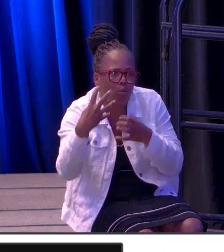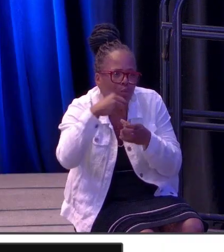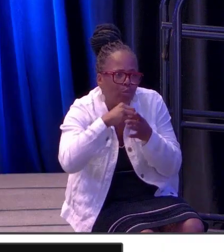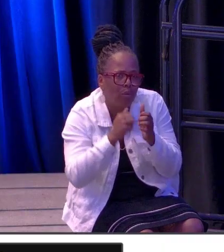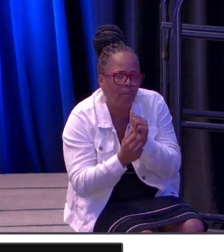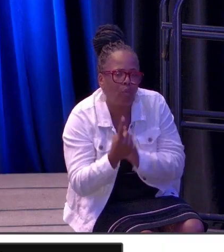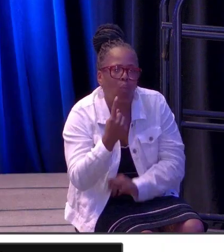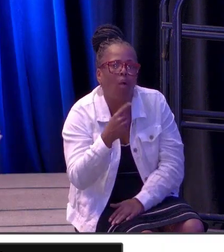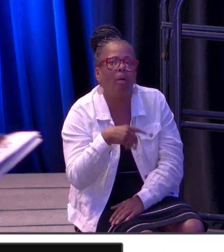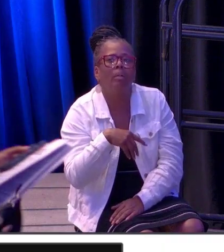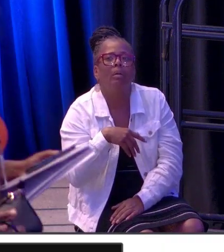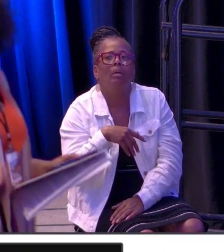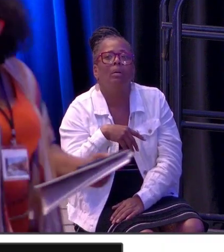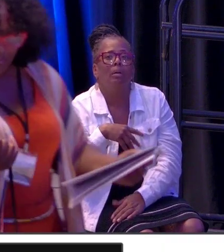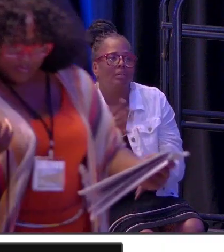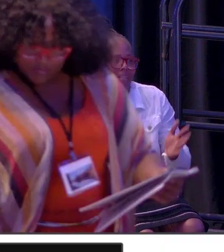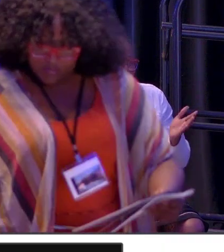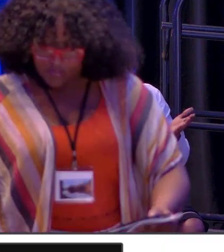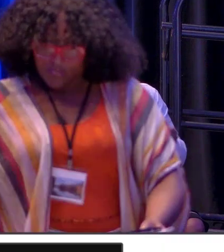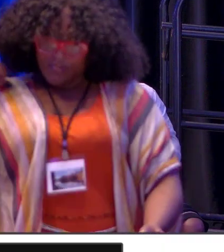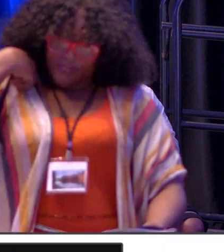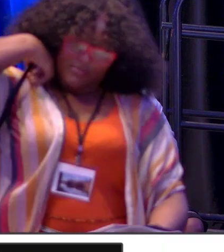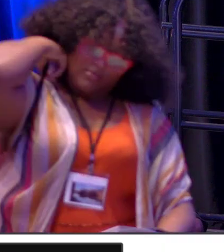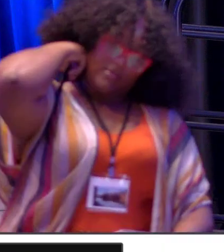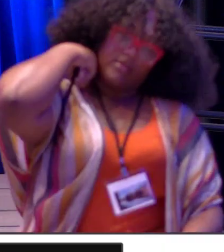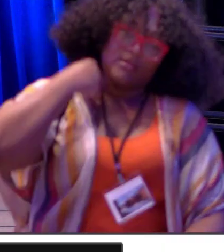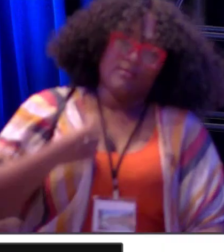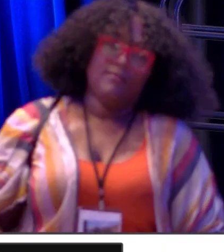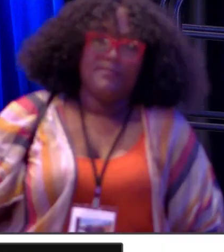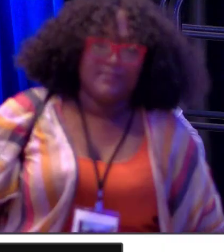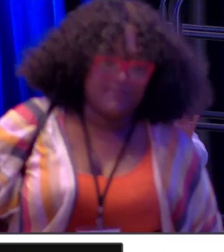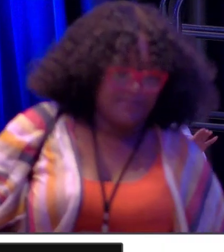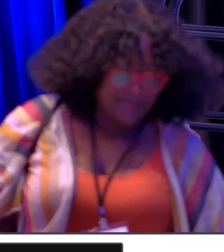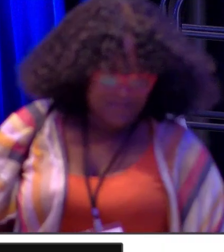this is the IL movement, so we're talking about advocacy.